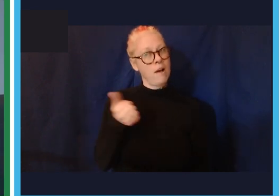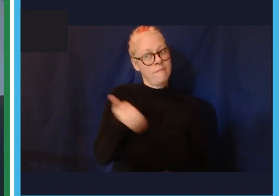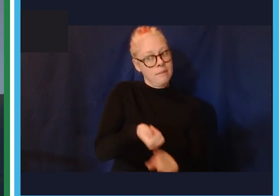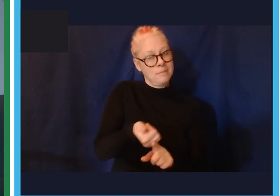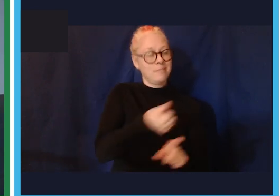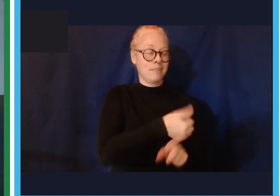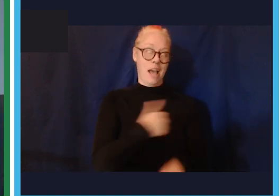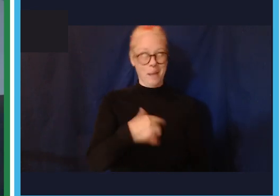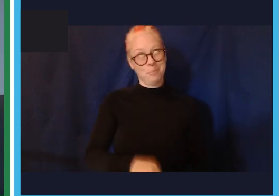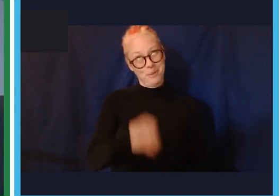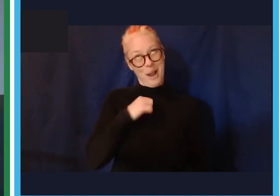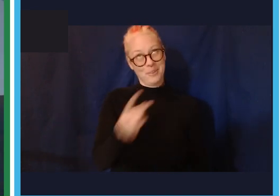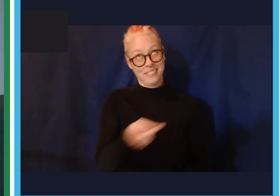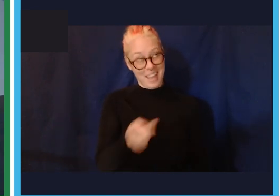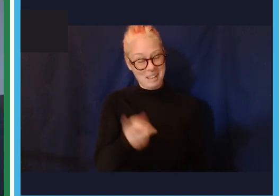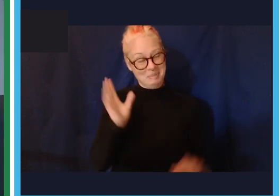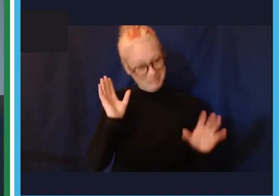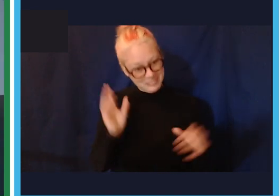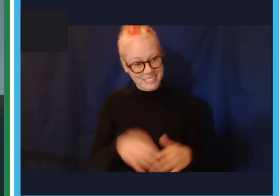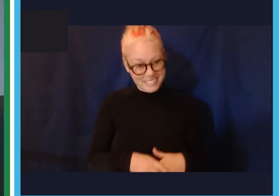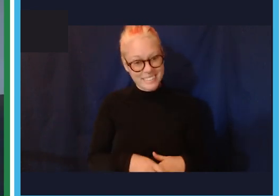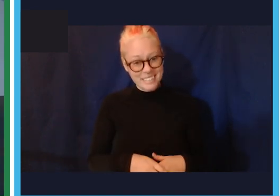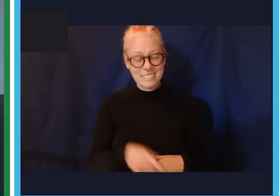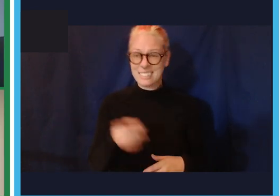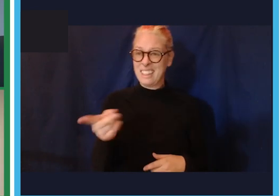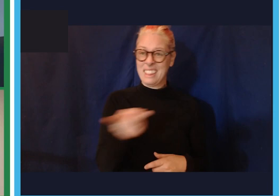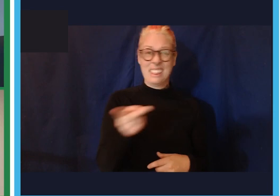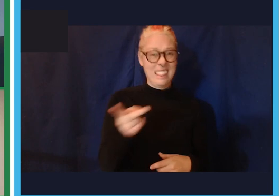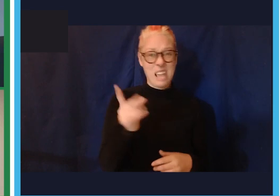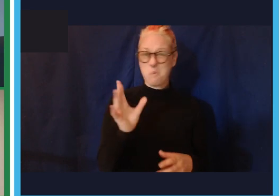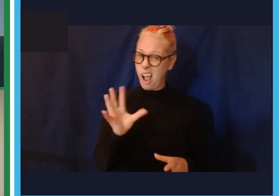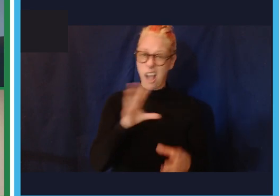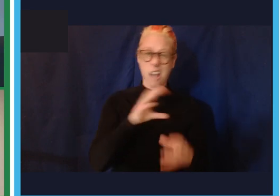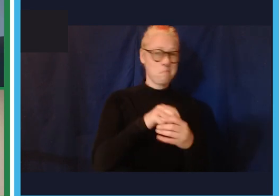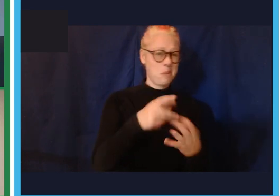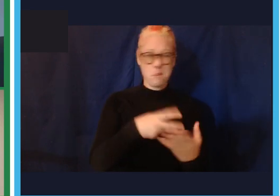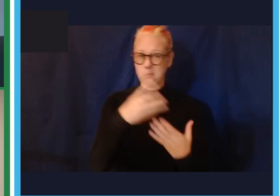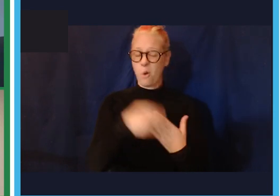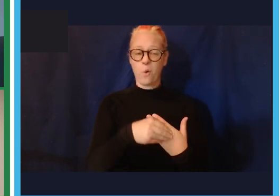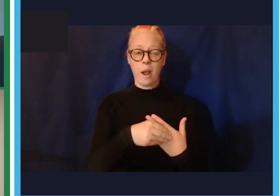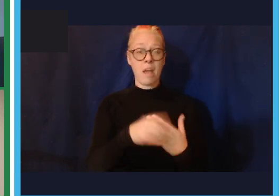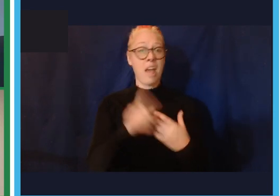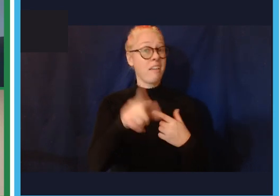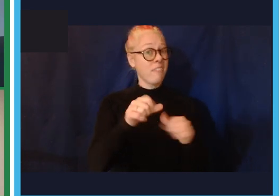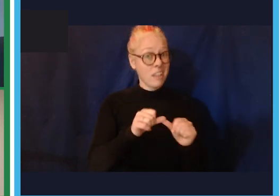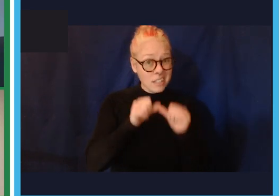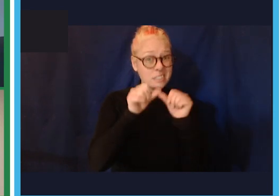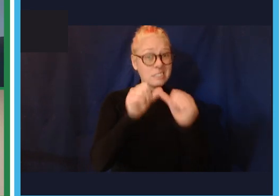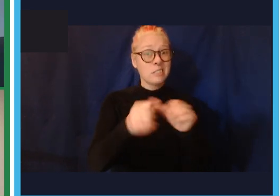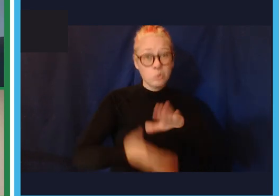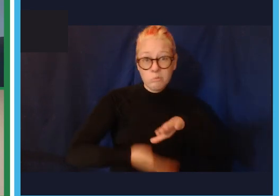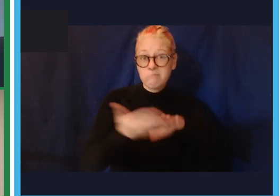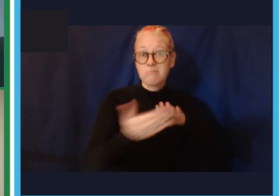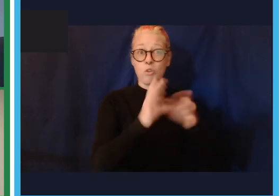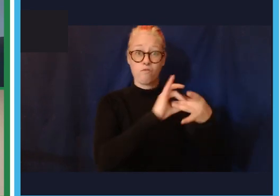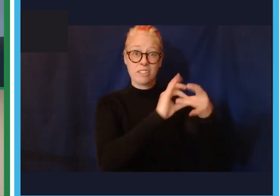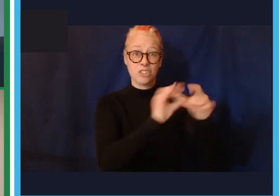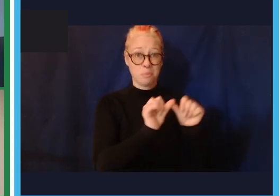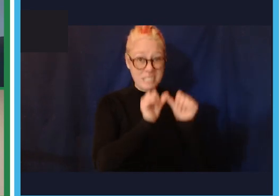long after they've left. So yes, it's important. Absolutely.